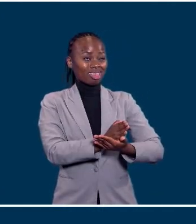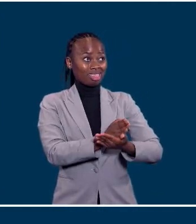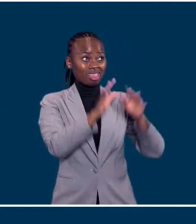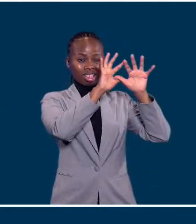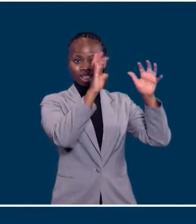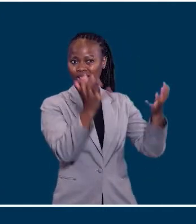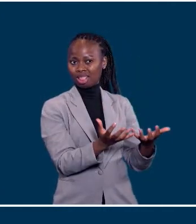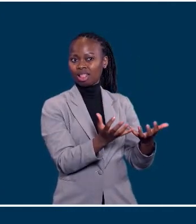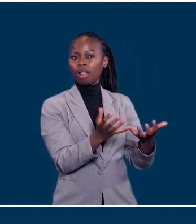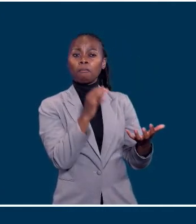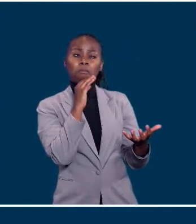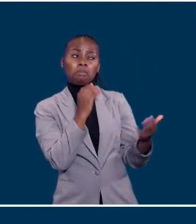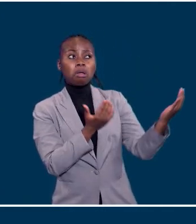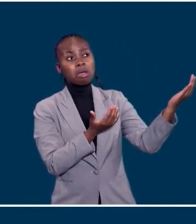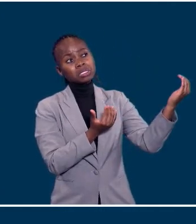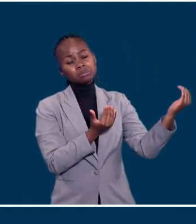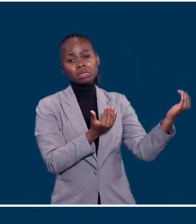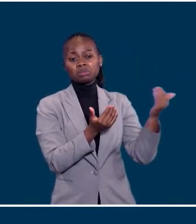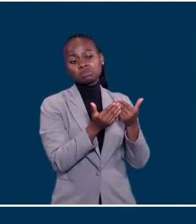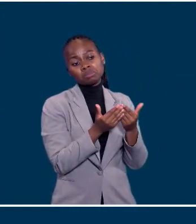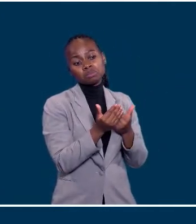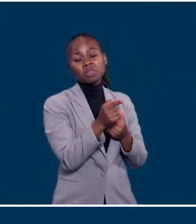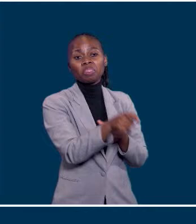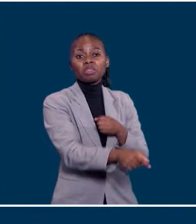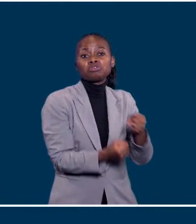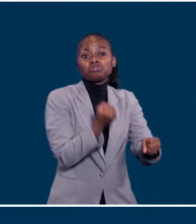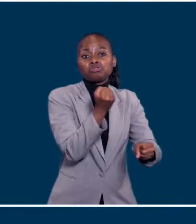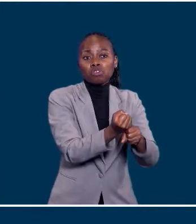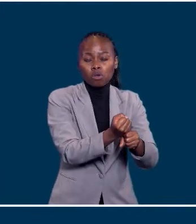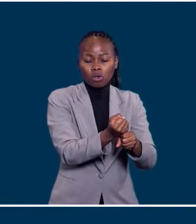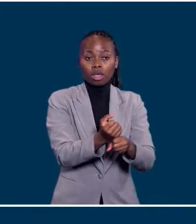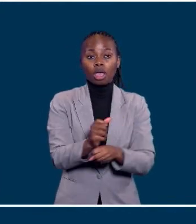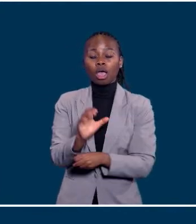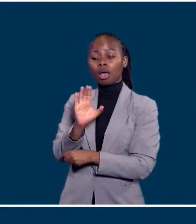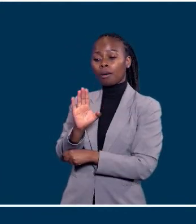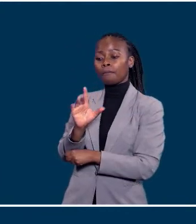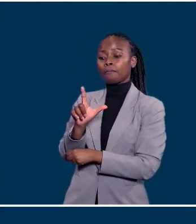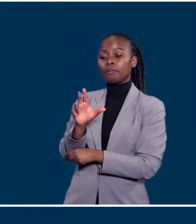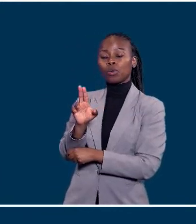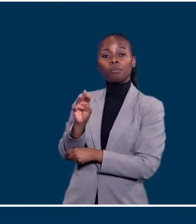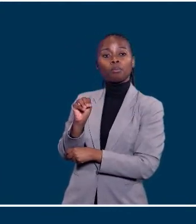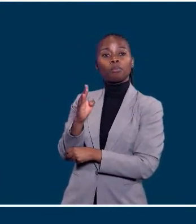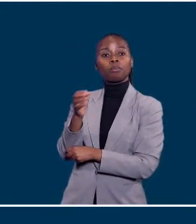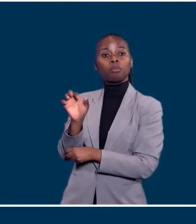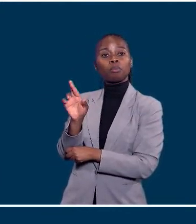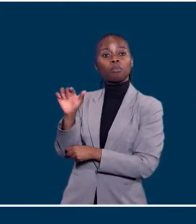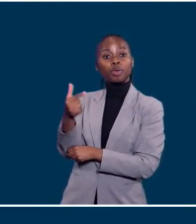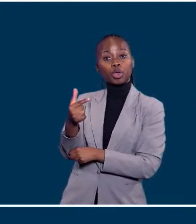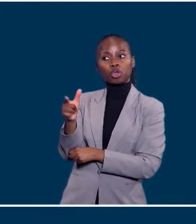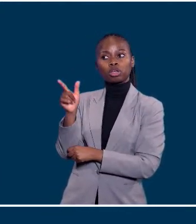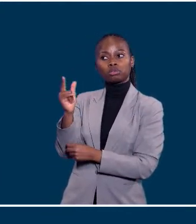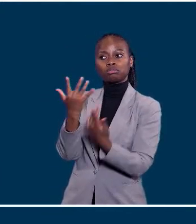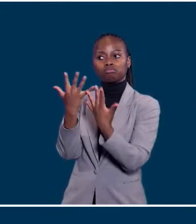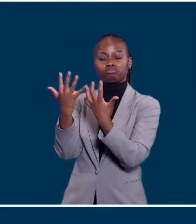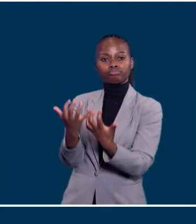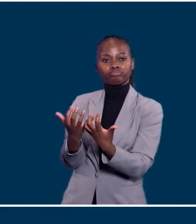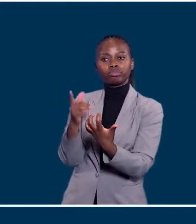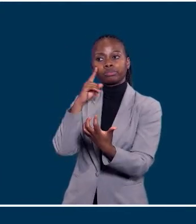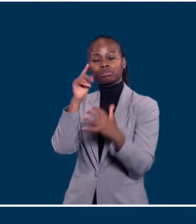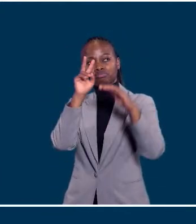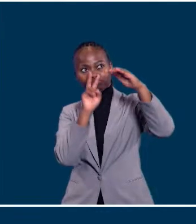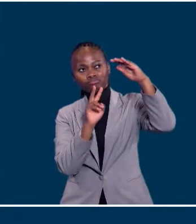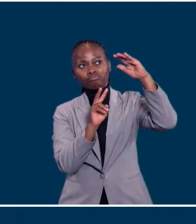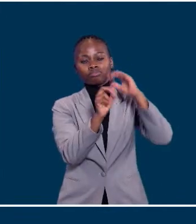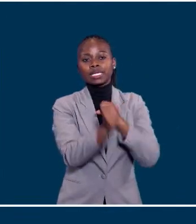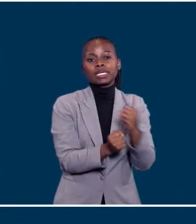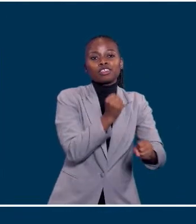to be over the course of this year by the Bloomberg consensus for 2025, as well as the